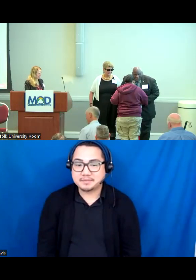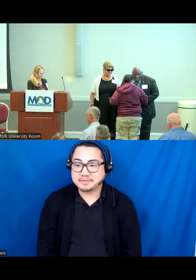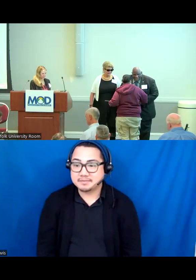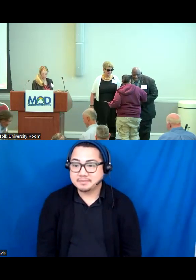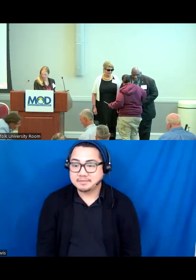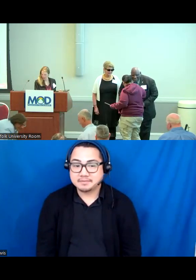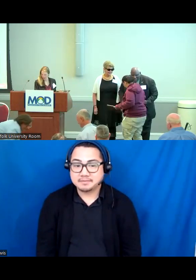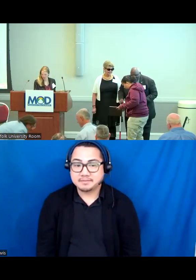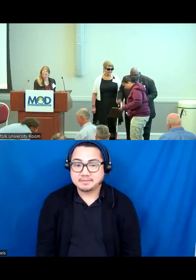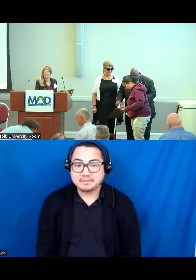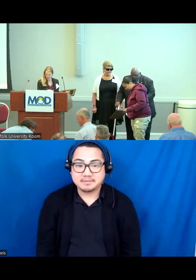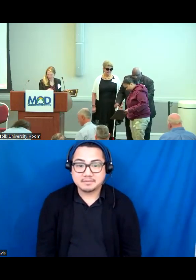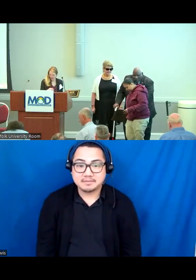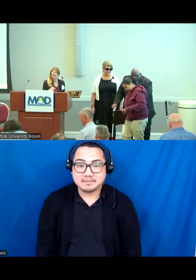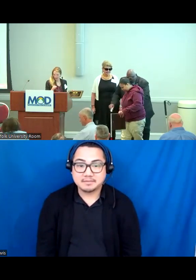Yeah. Okay.